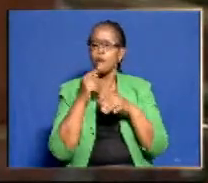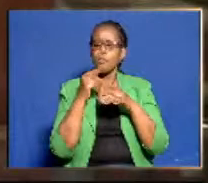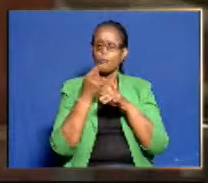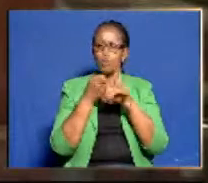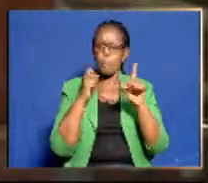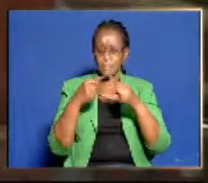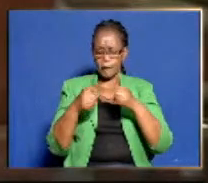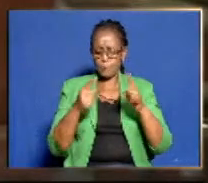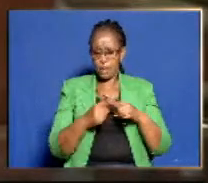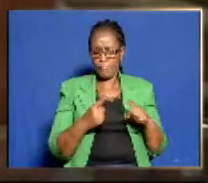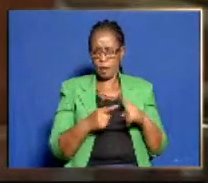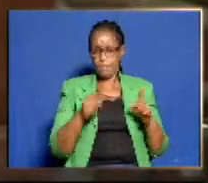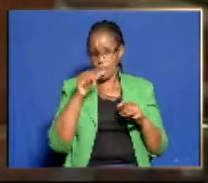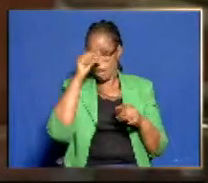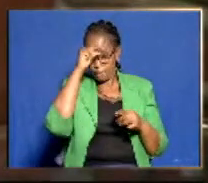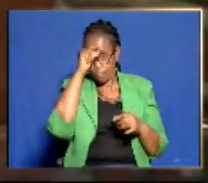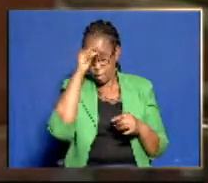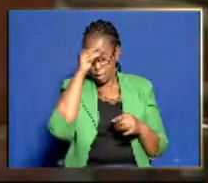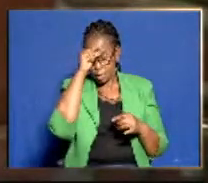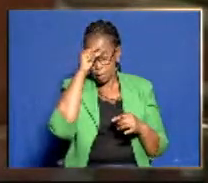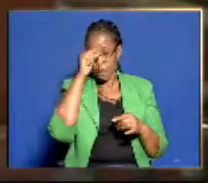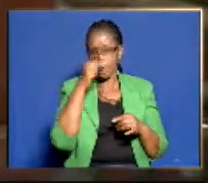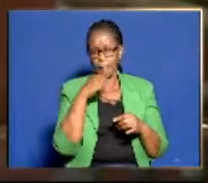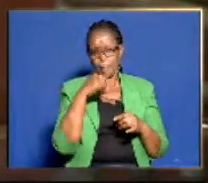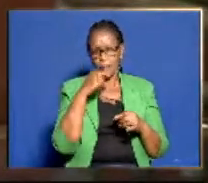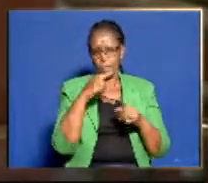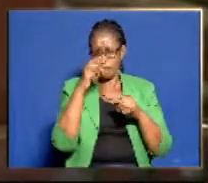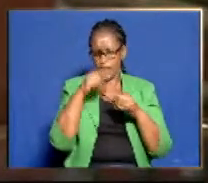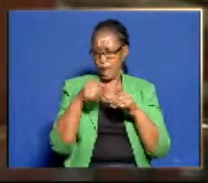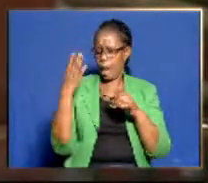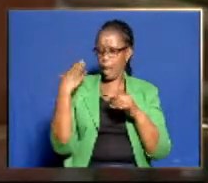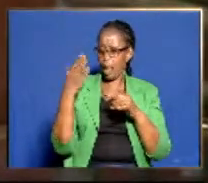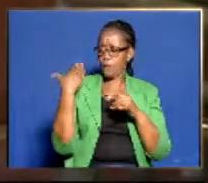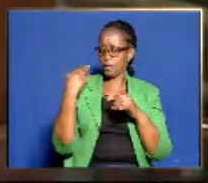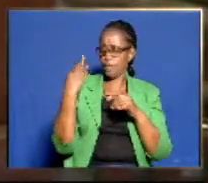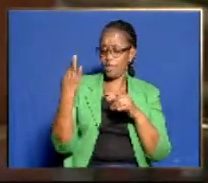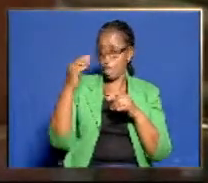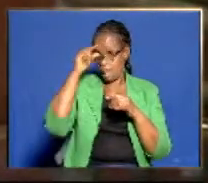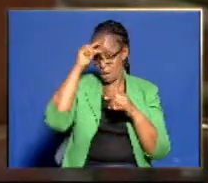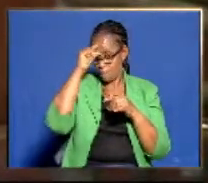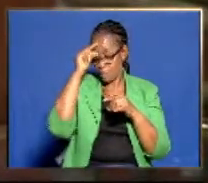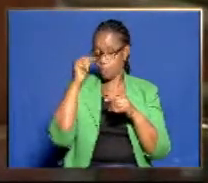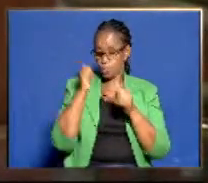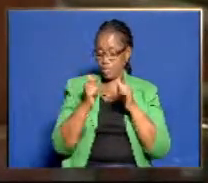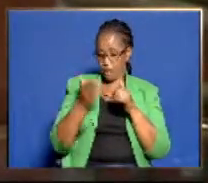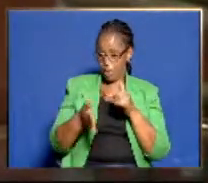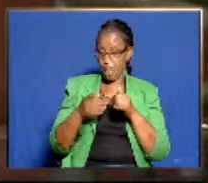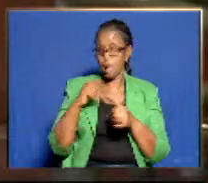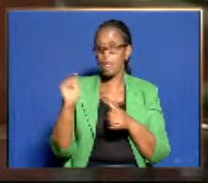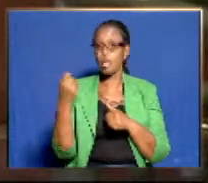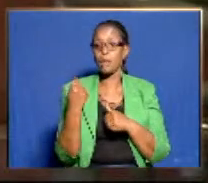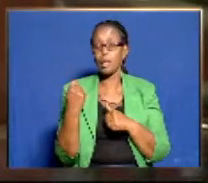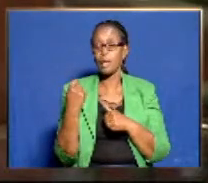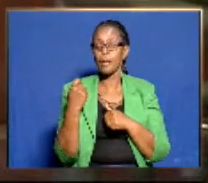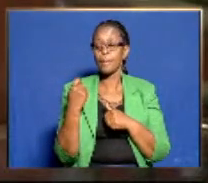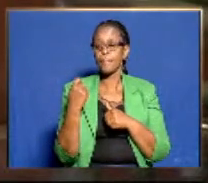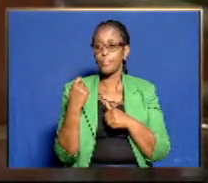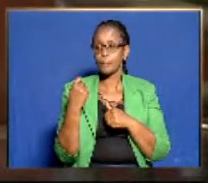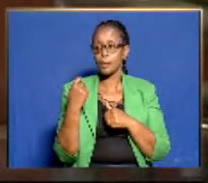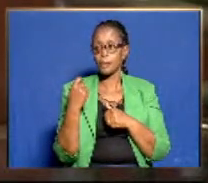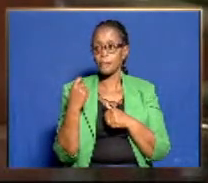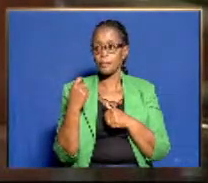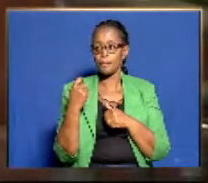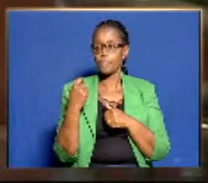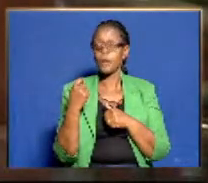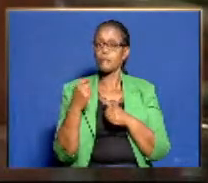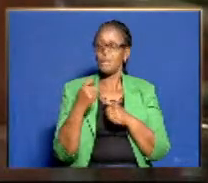governments. I think the last 3 governments that have been in place in this country, Mr. Speaker. And most